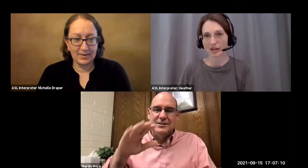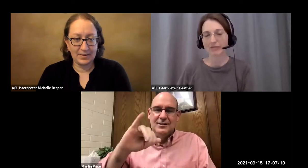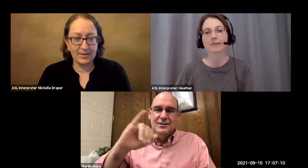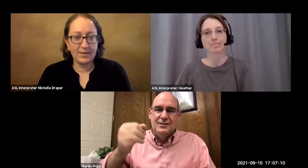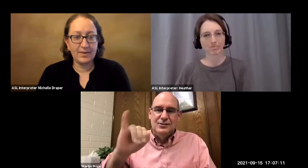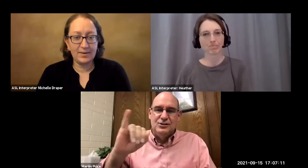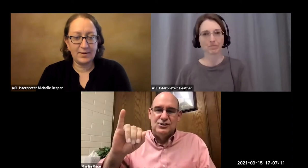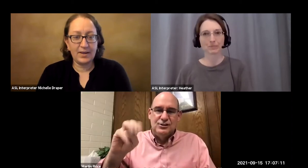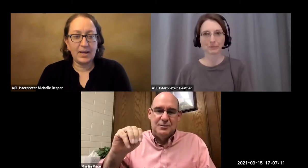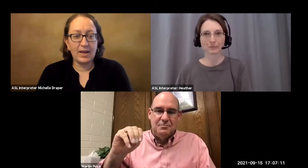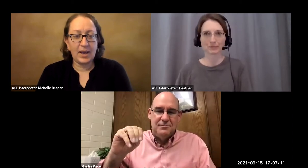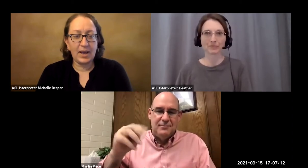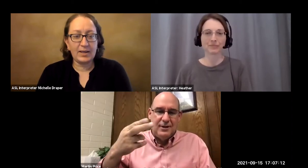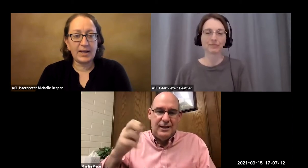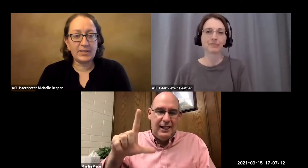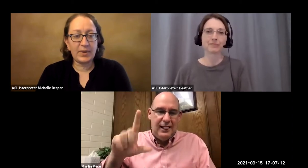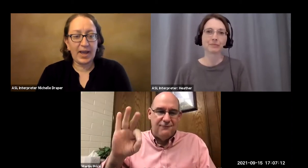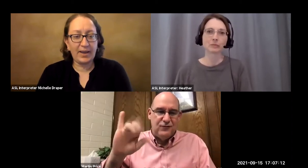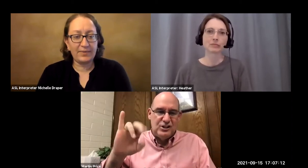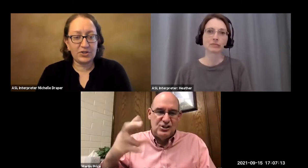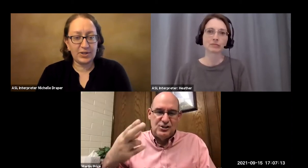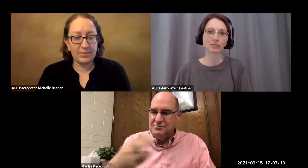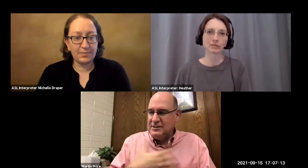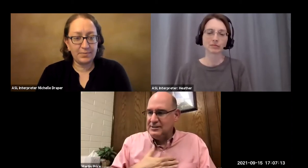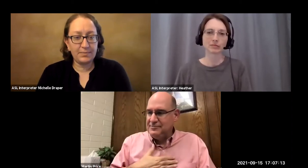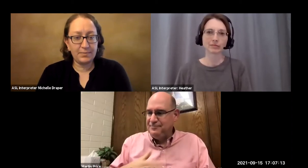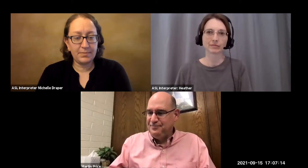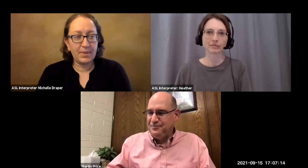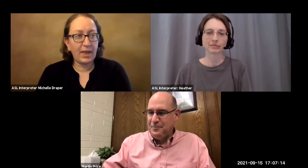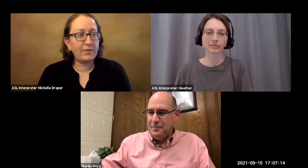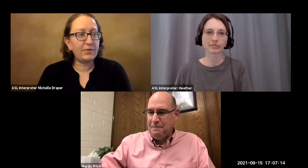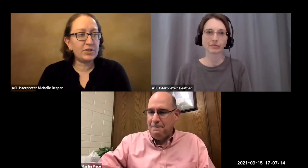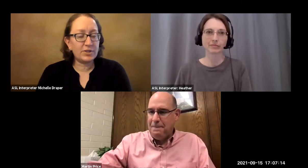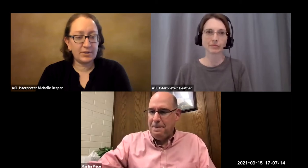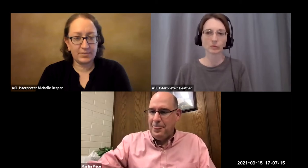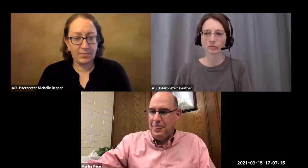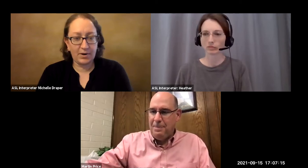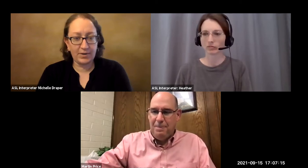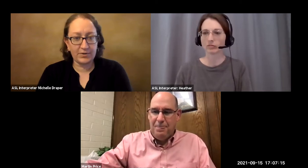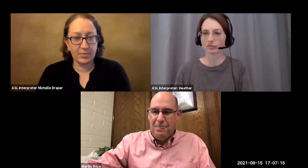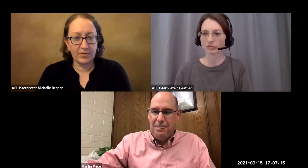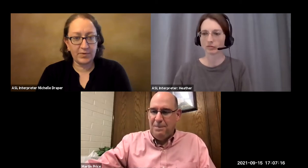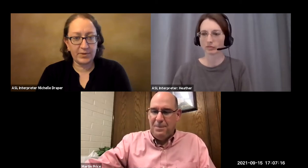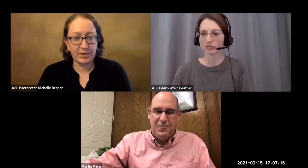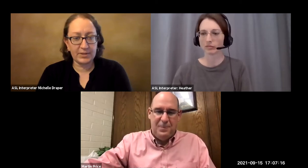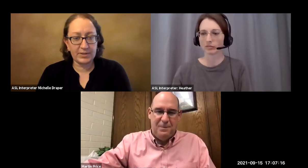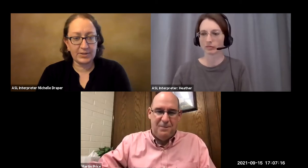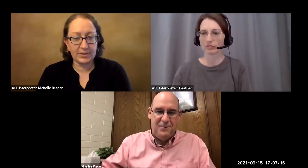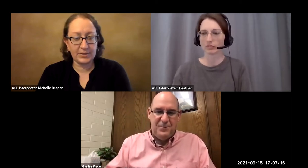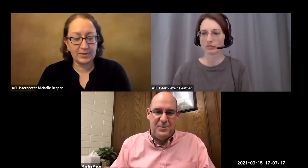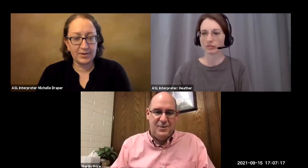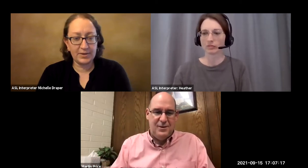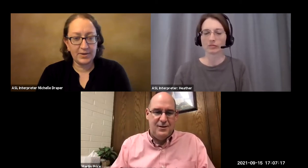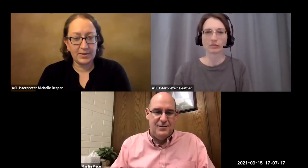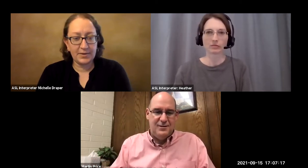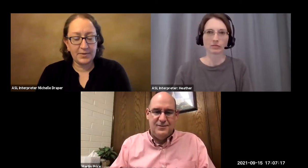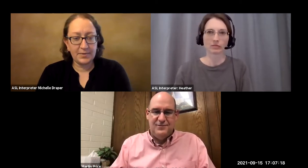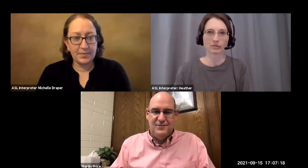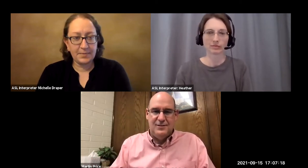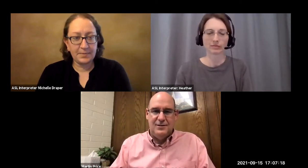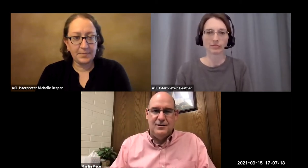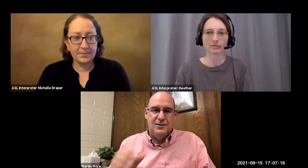her camera off. Next, we have Jim Helfrich. Pardon the interpreter for mispronunciation.